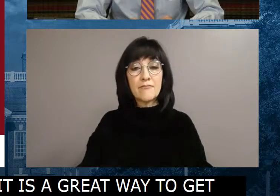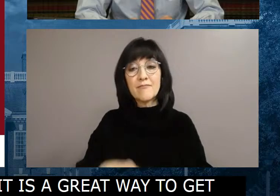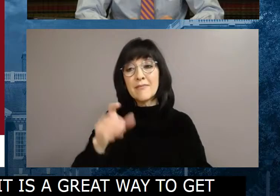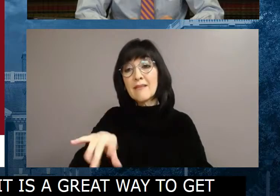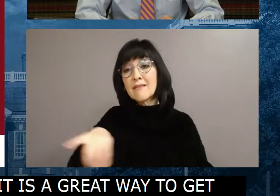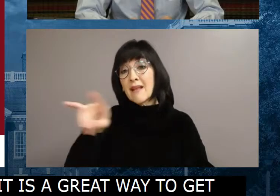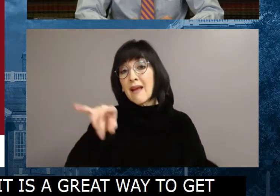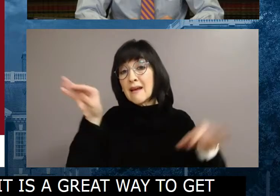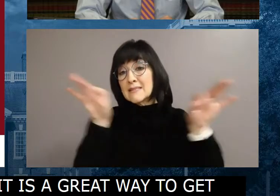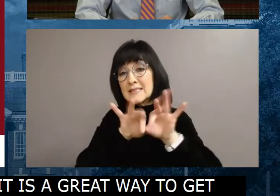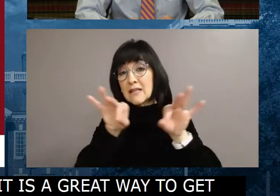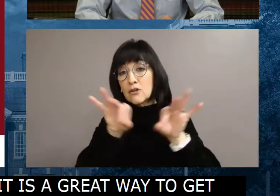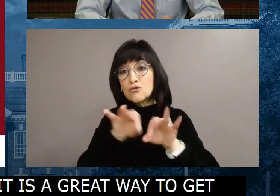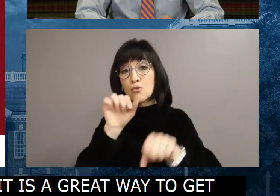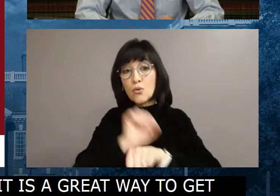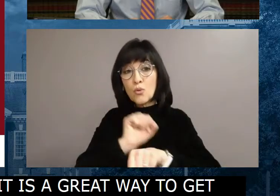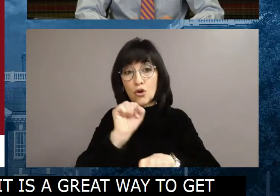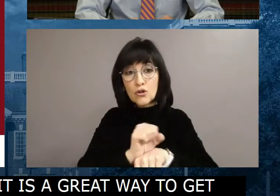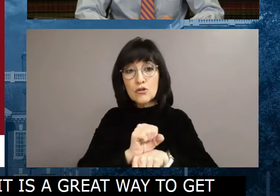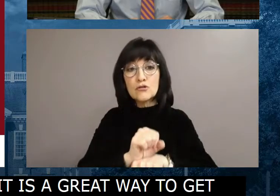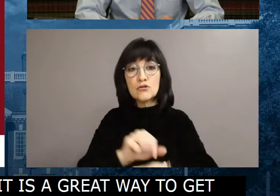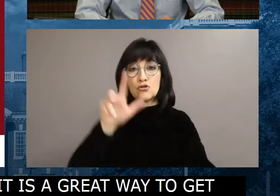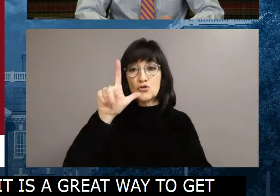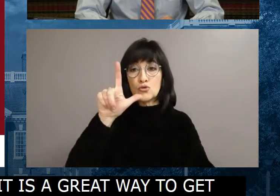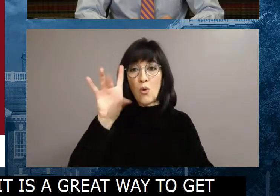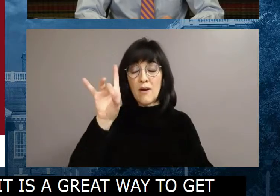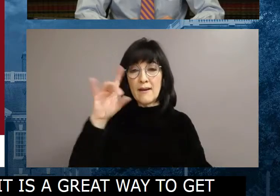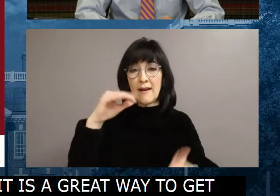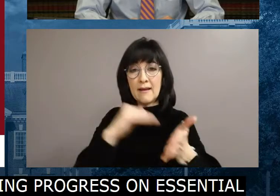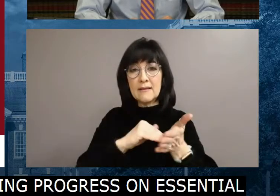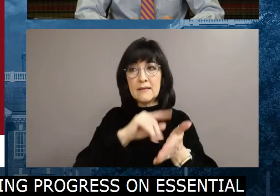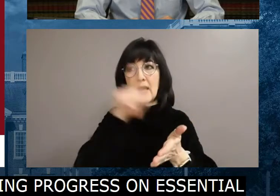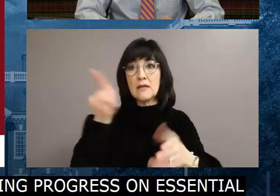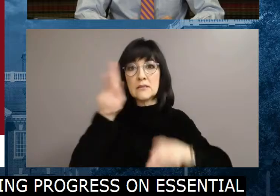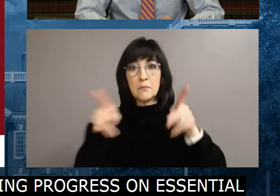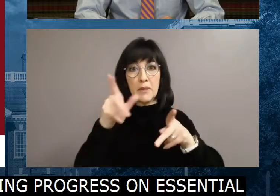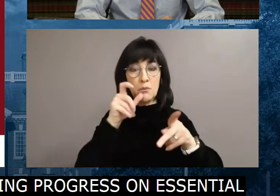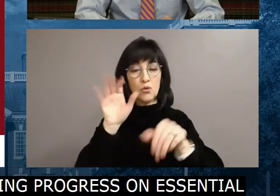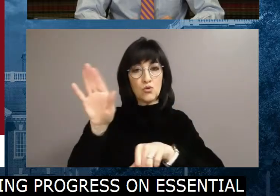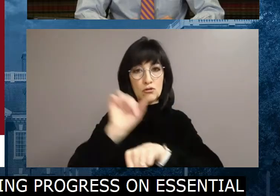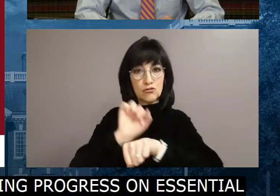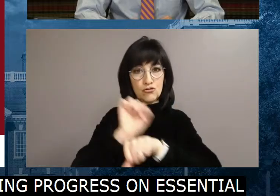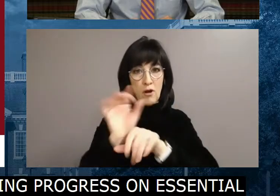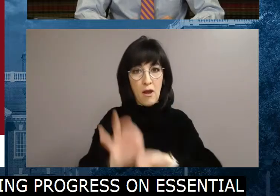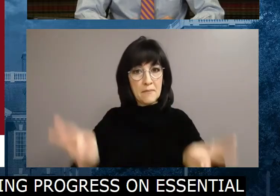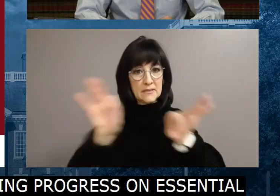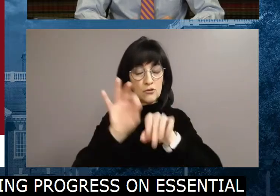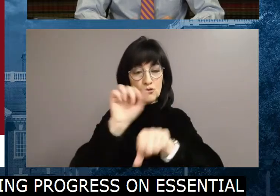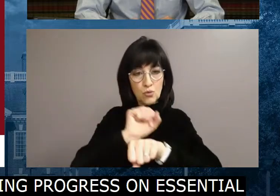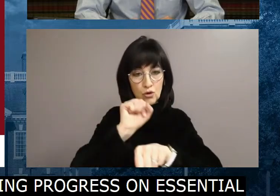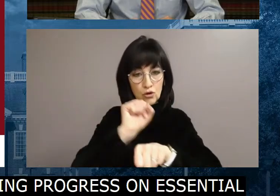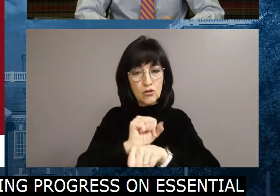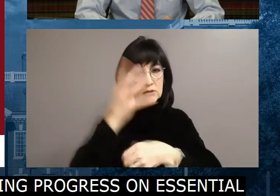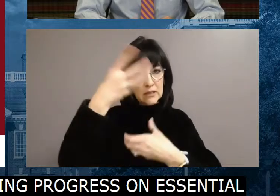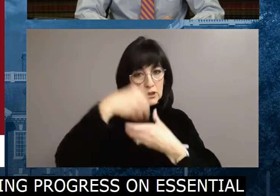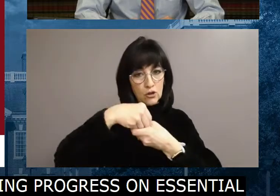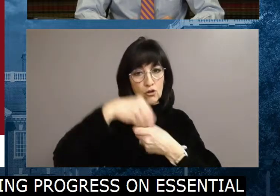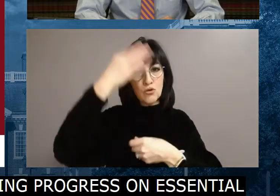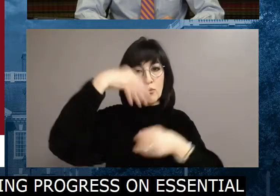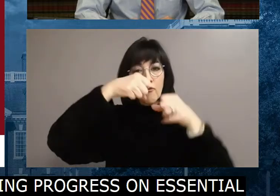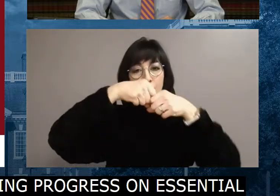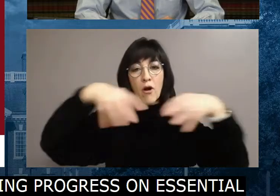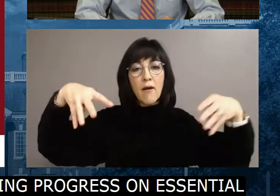essential businesses, 28,000 over the last week or so, including frontline restaurant and